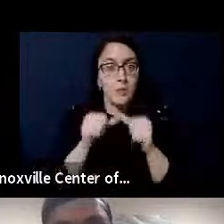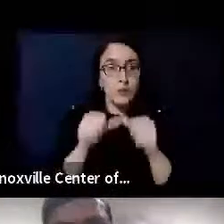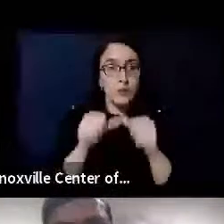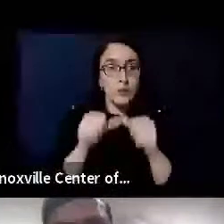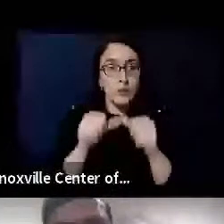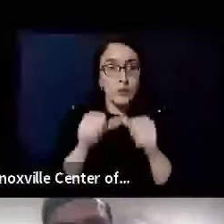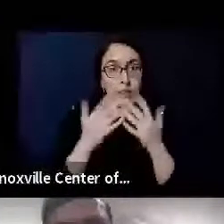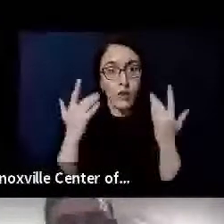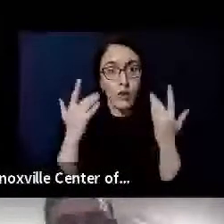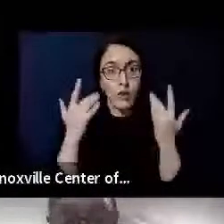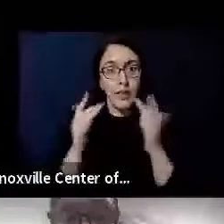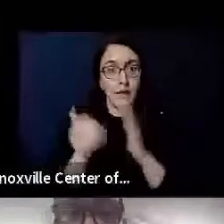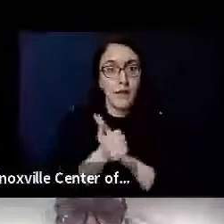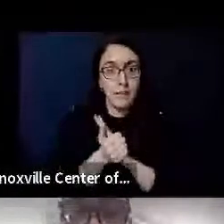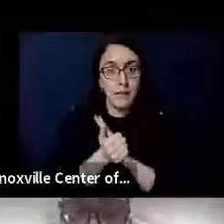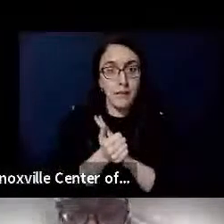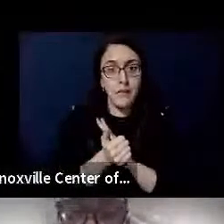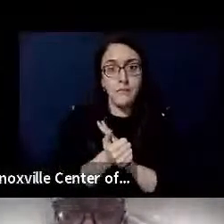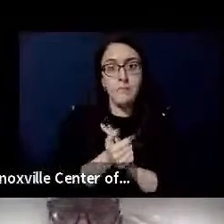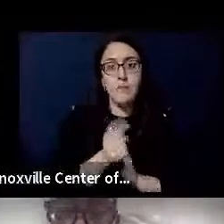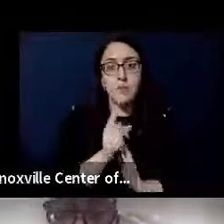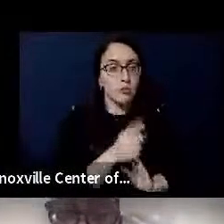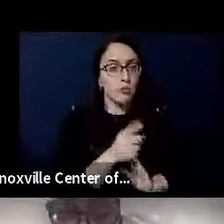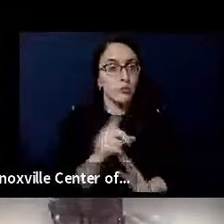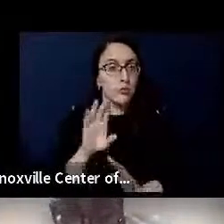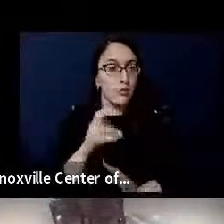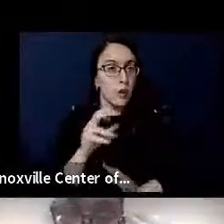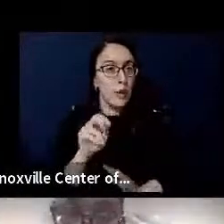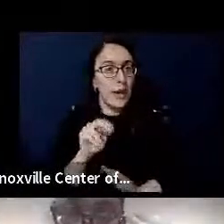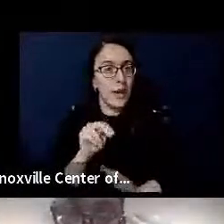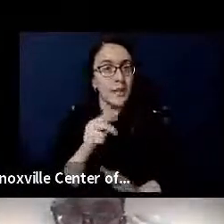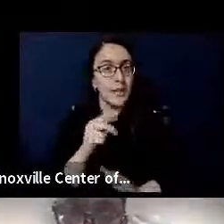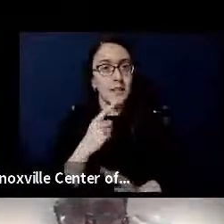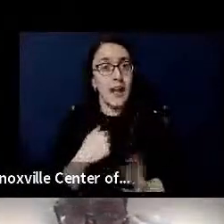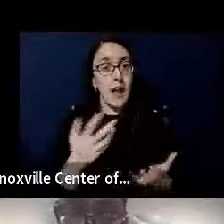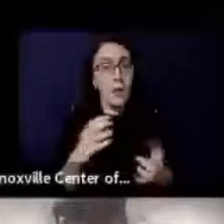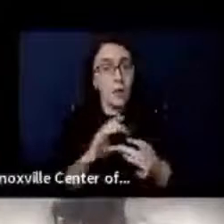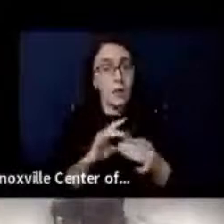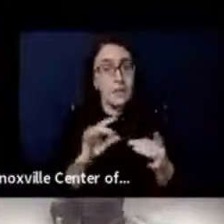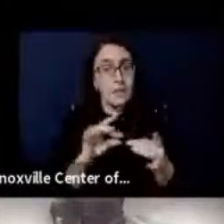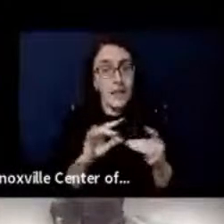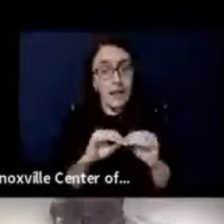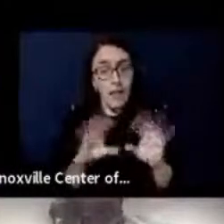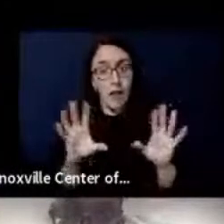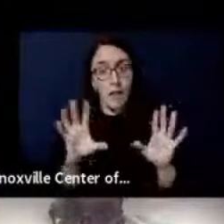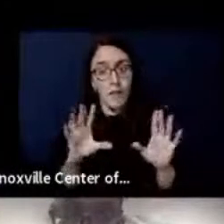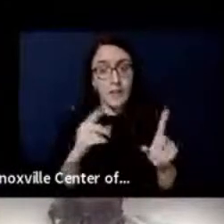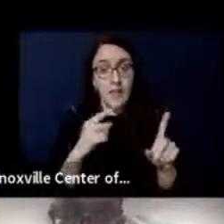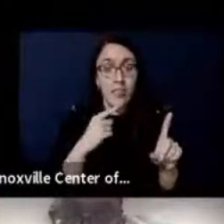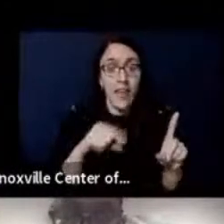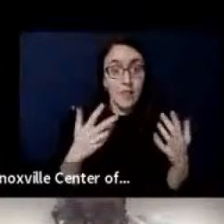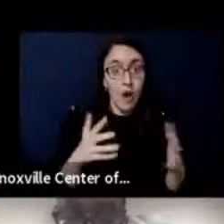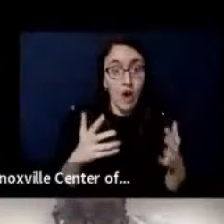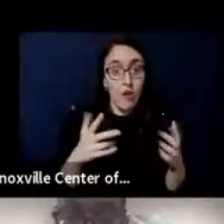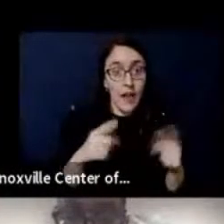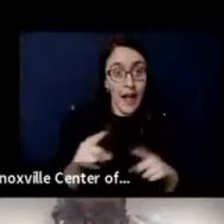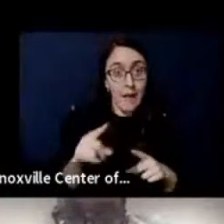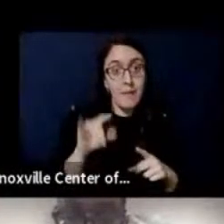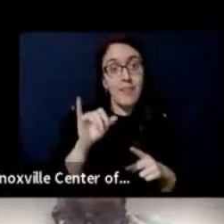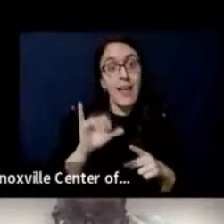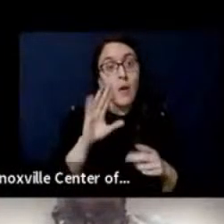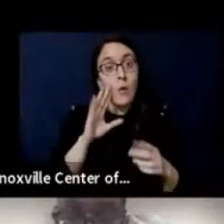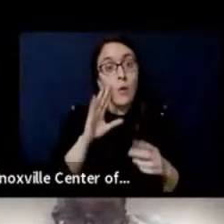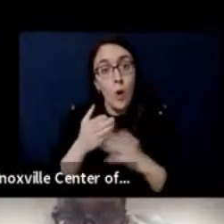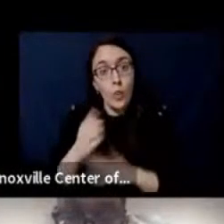okay with everyone. I just want to state the obvious that takes us through Thanksgiving. No, Thanksgiving's already happened. Takes us through Christmas and